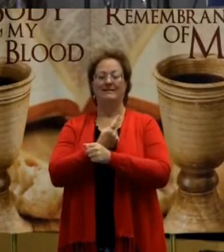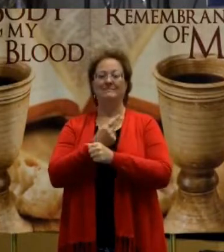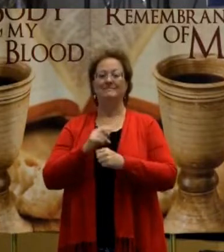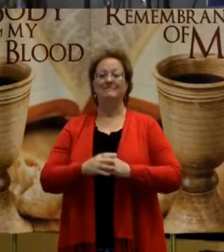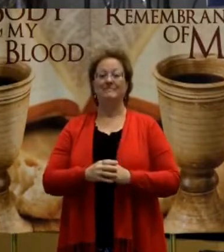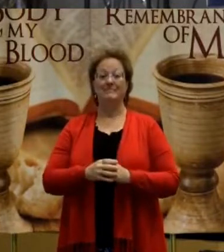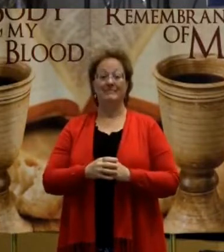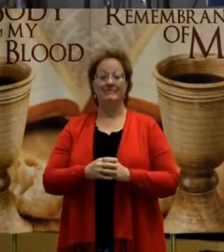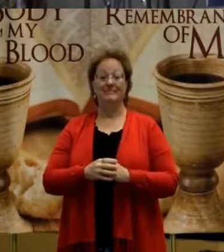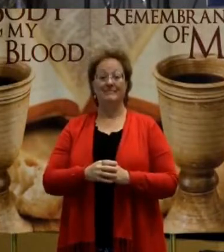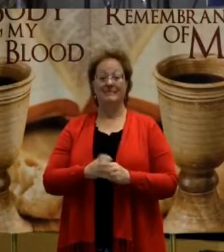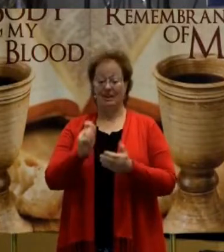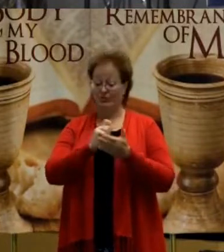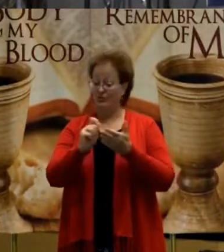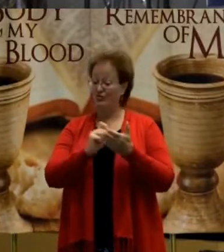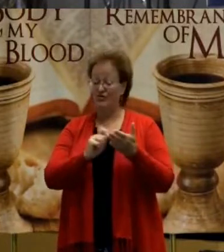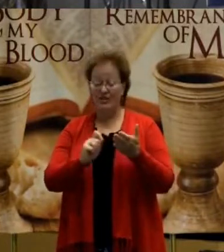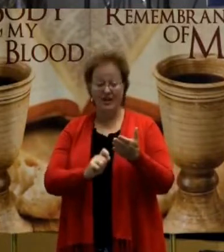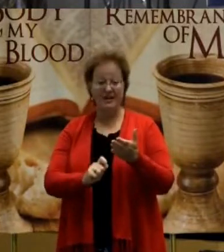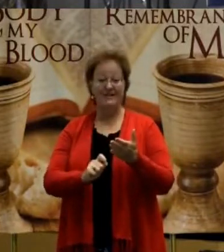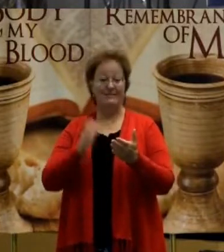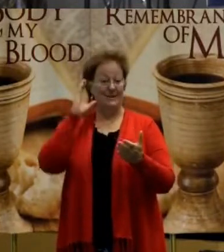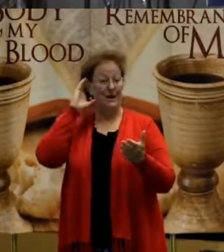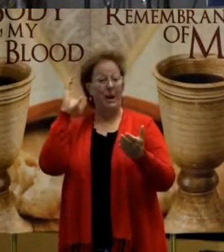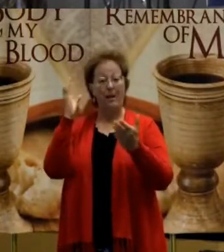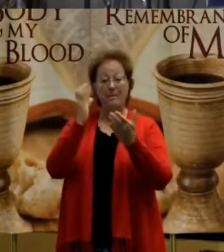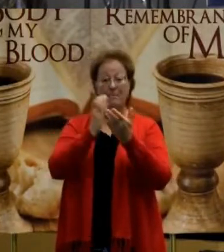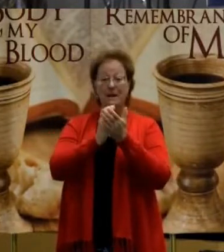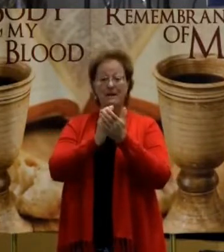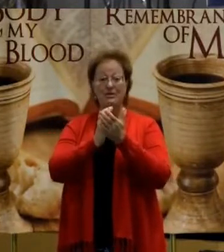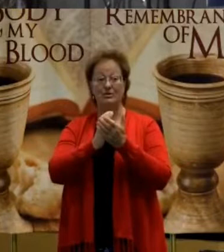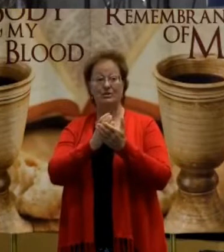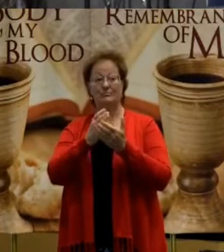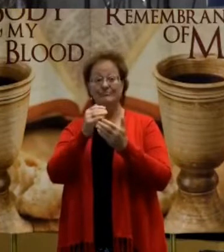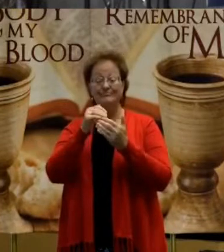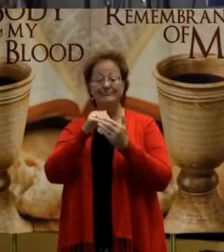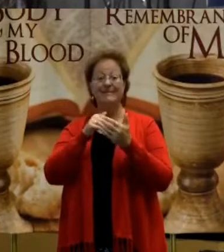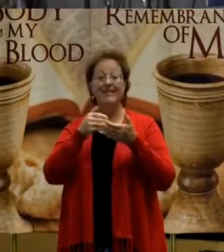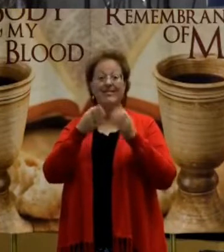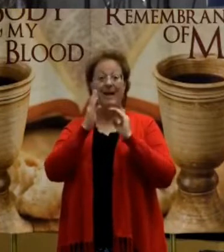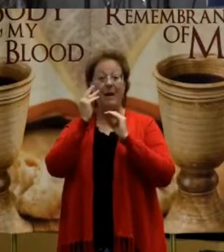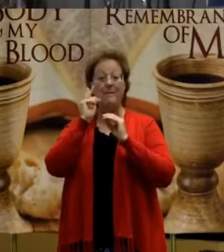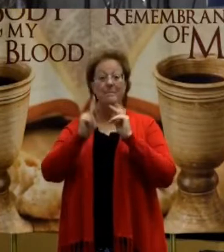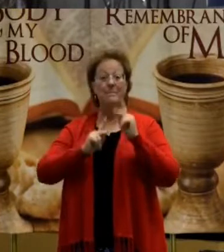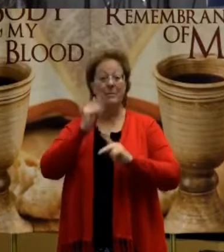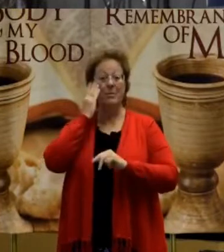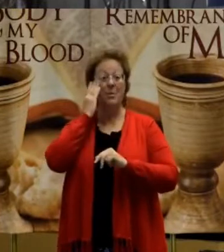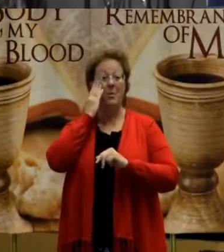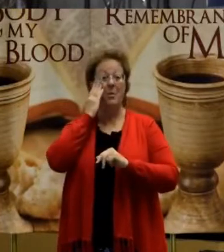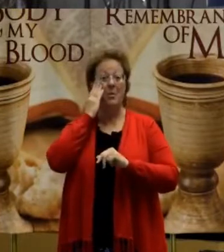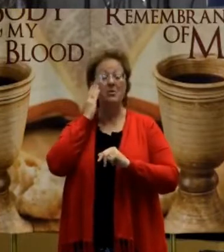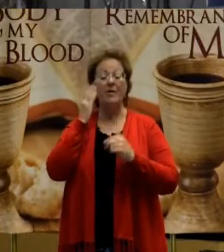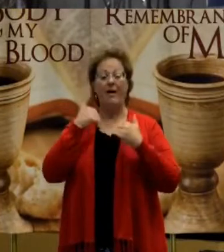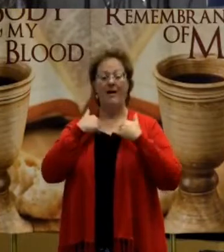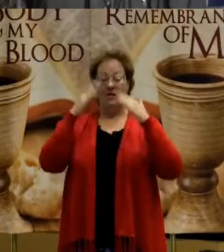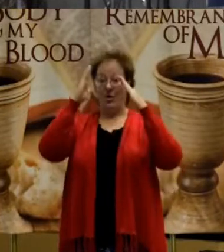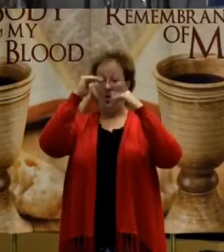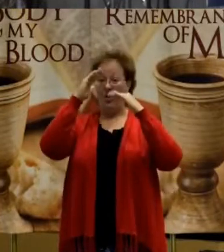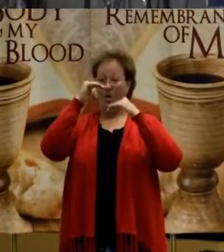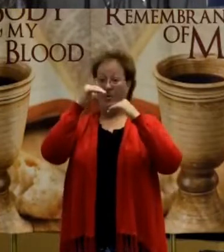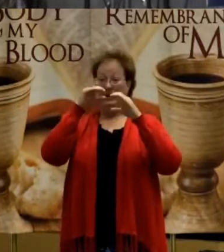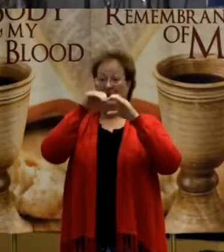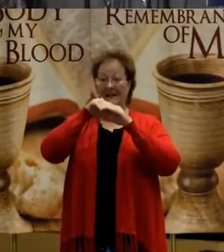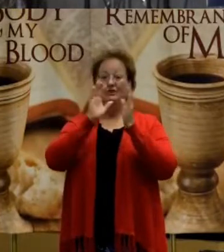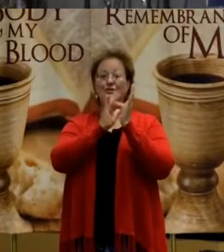take some good notes, take a picture of yourself, post it on your social media, and give people the hope that you found in Jesus here